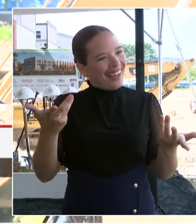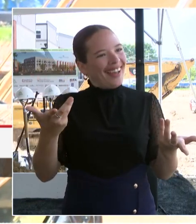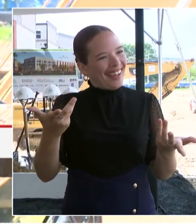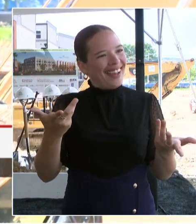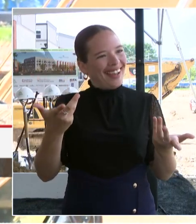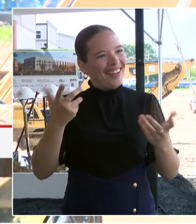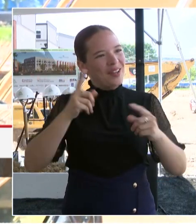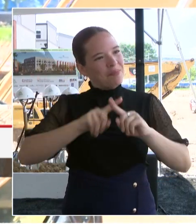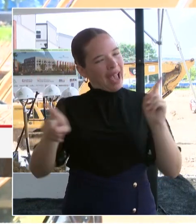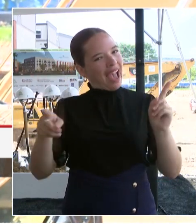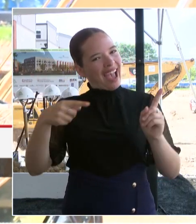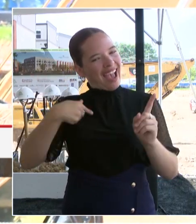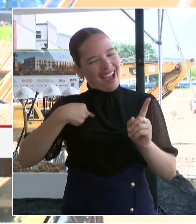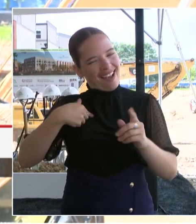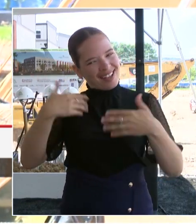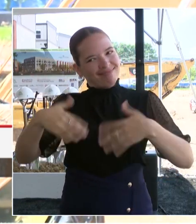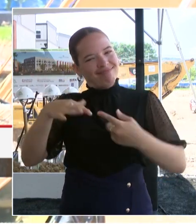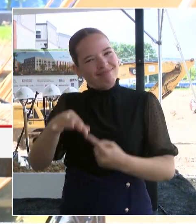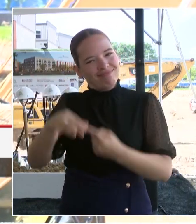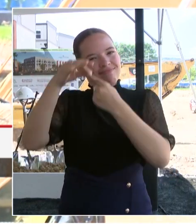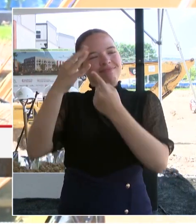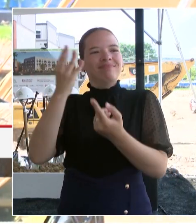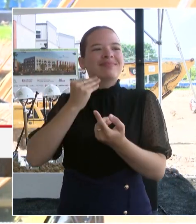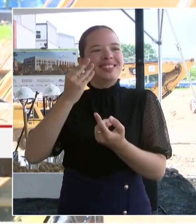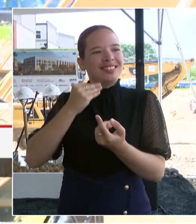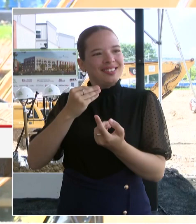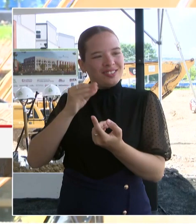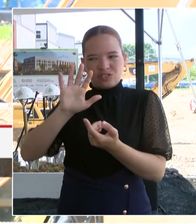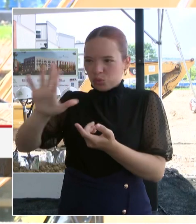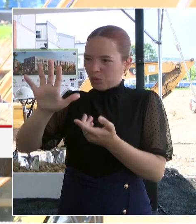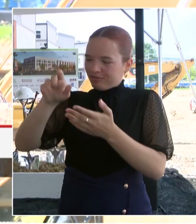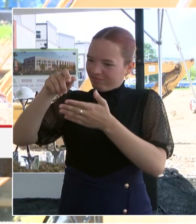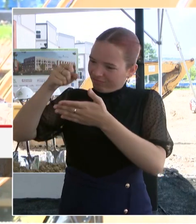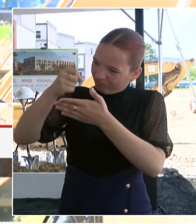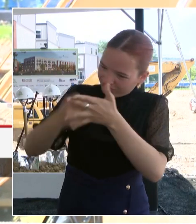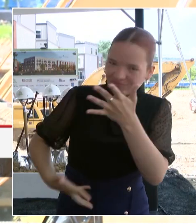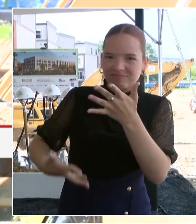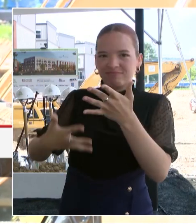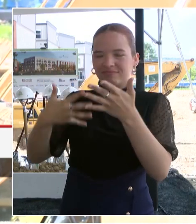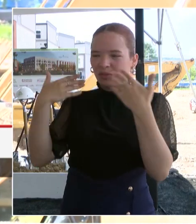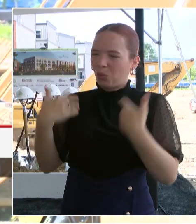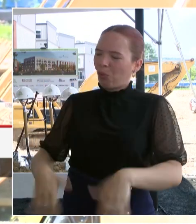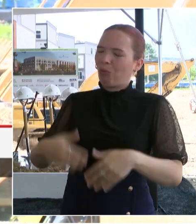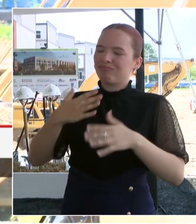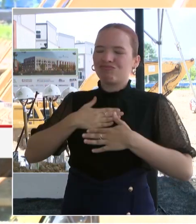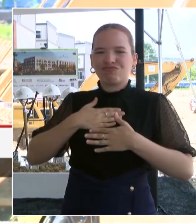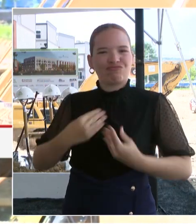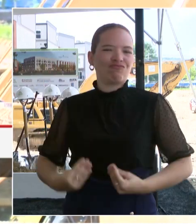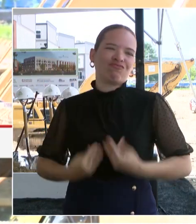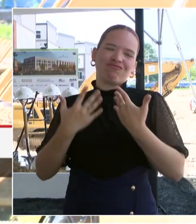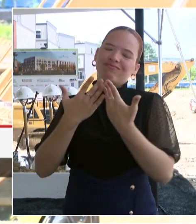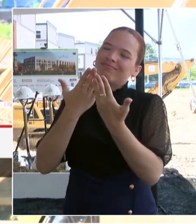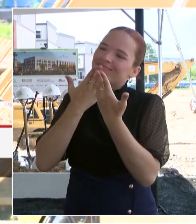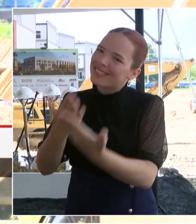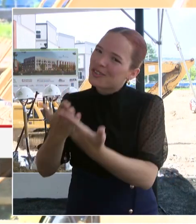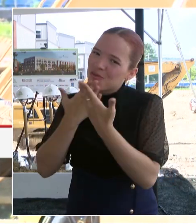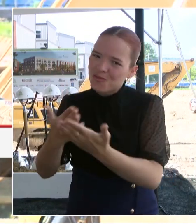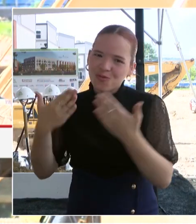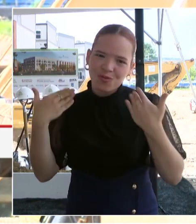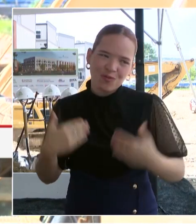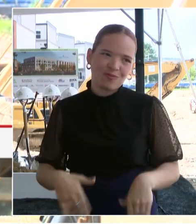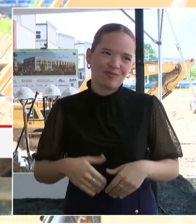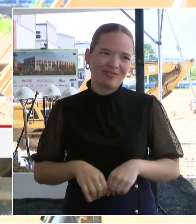for your kind words, and it's always good for me to be in Riggs